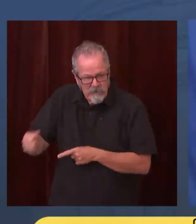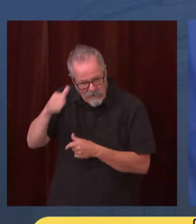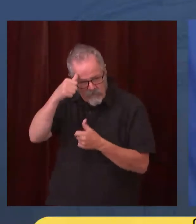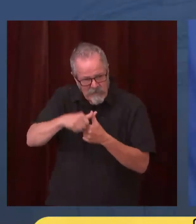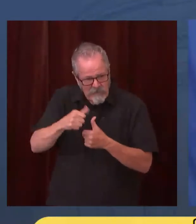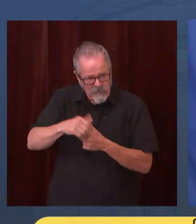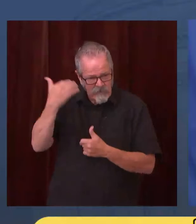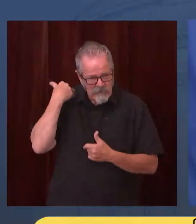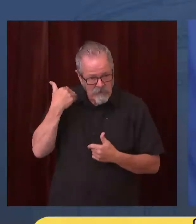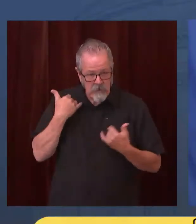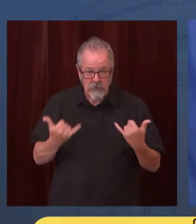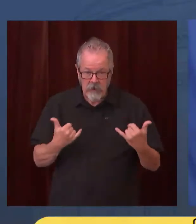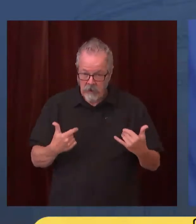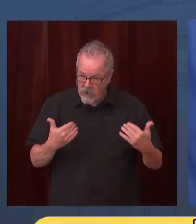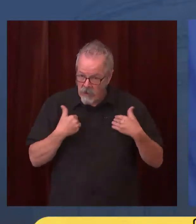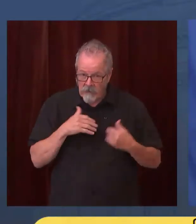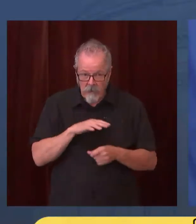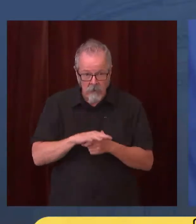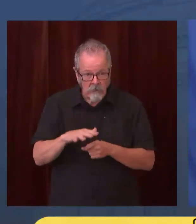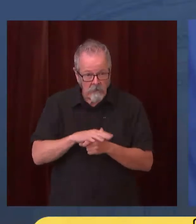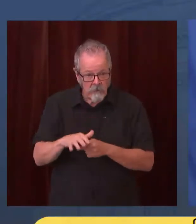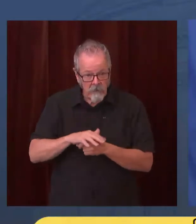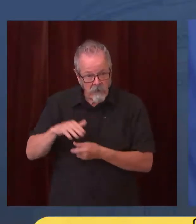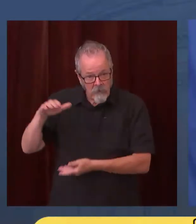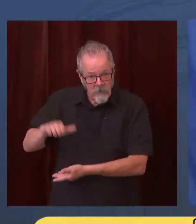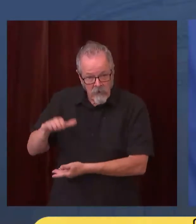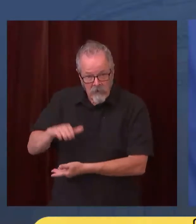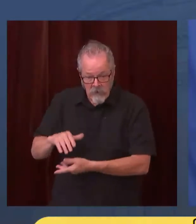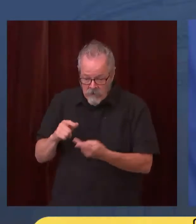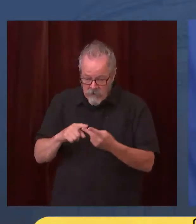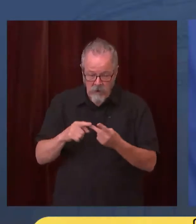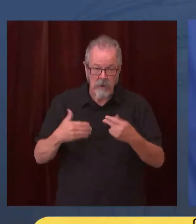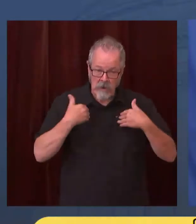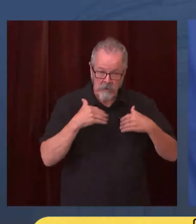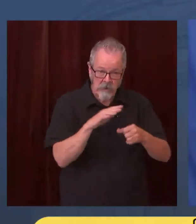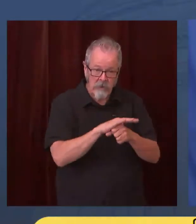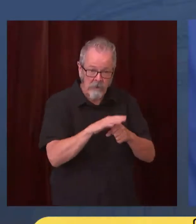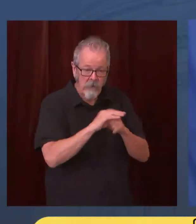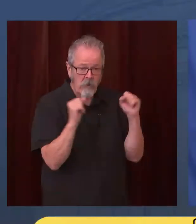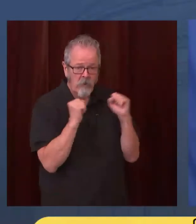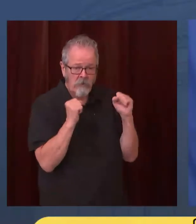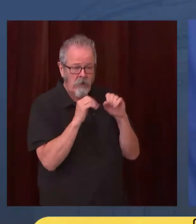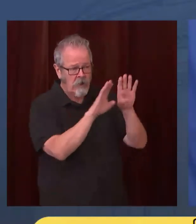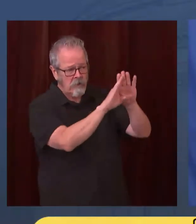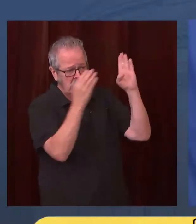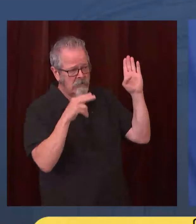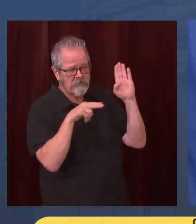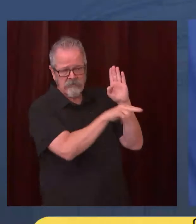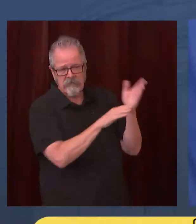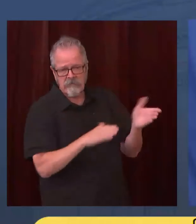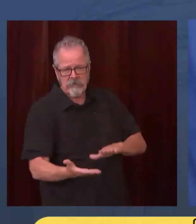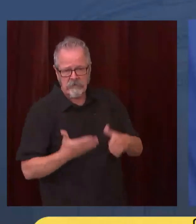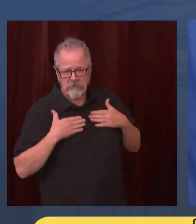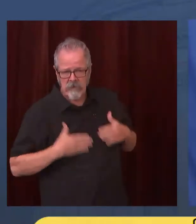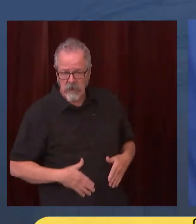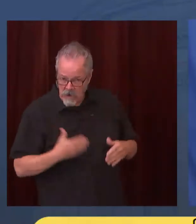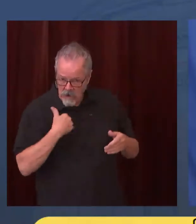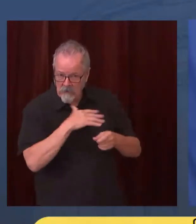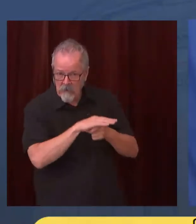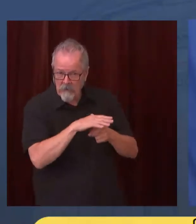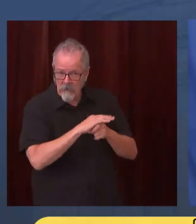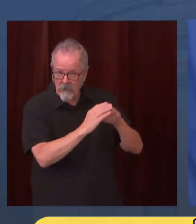Can you talk a little bit about how much, you were talking about the patient loading, how much of that is actually going on the west side of the state versus the east